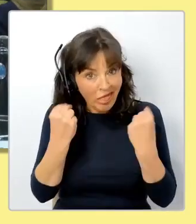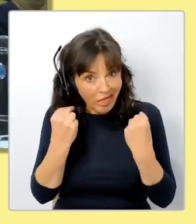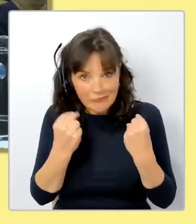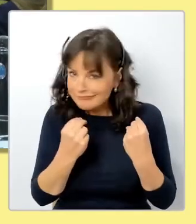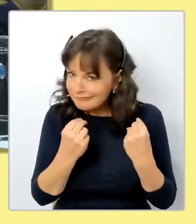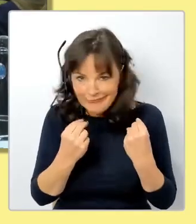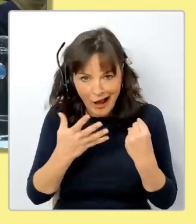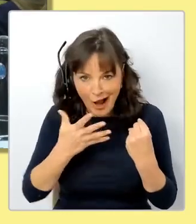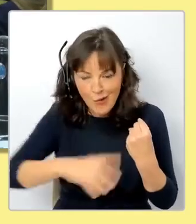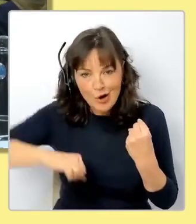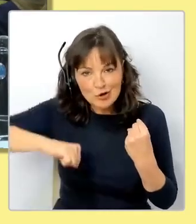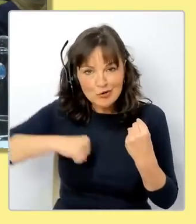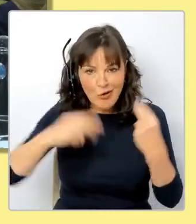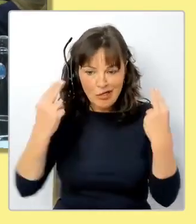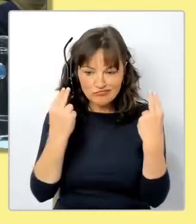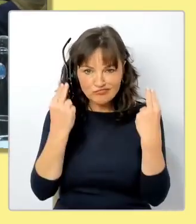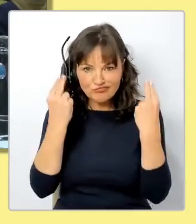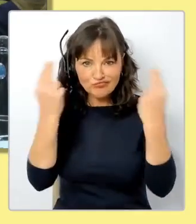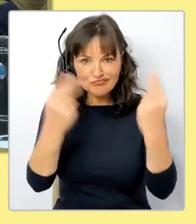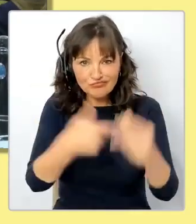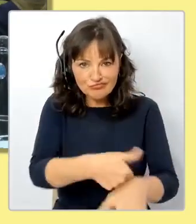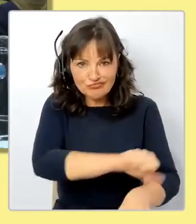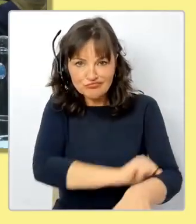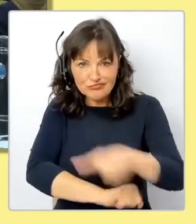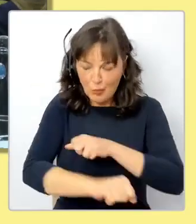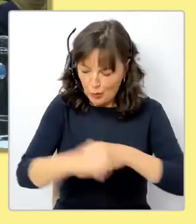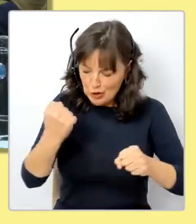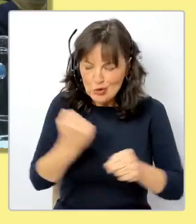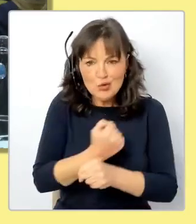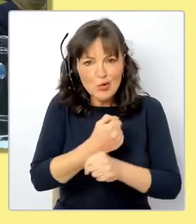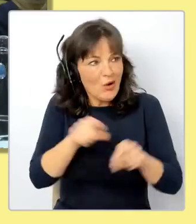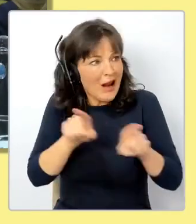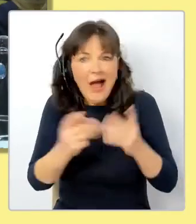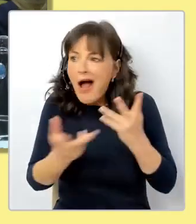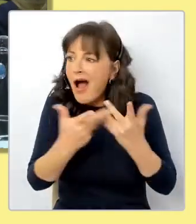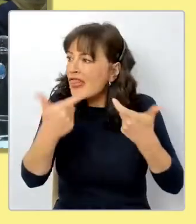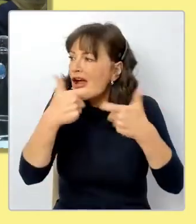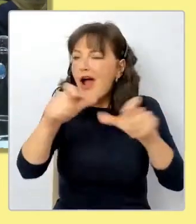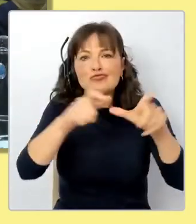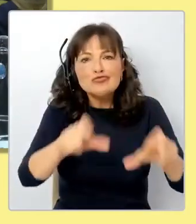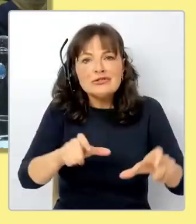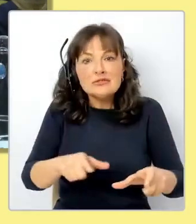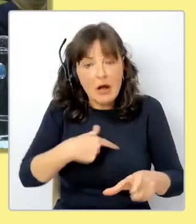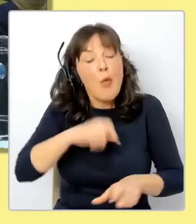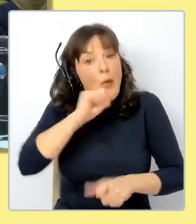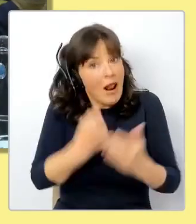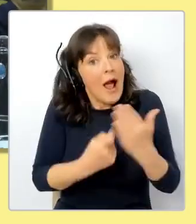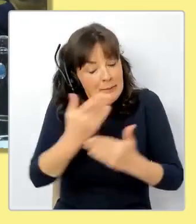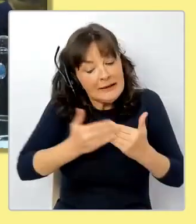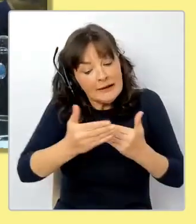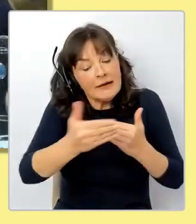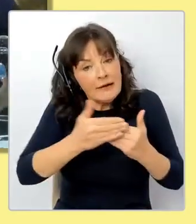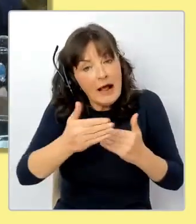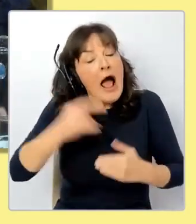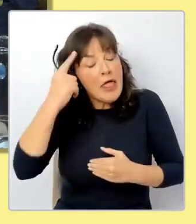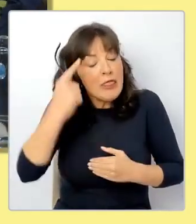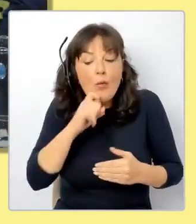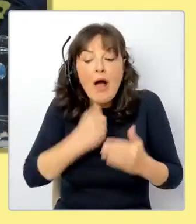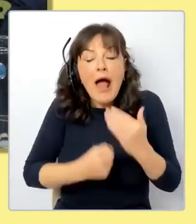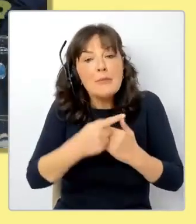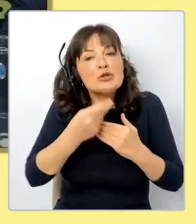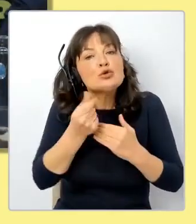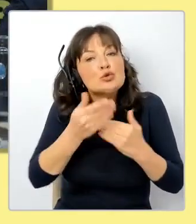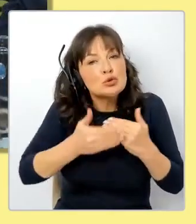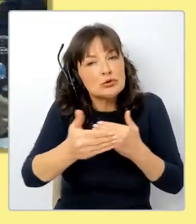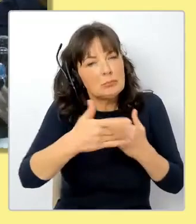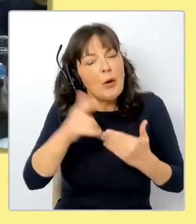do. We act like a sovereign nation once again. That day is coming. I think it's coming soon, but we've got a bit of